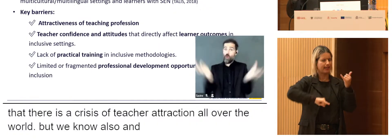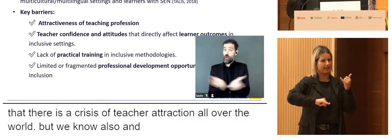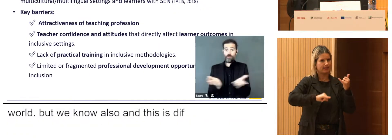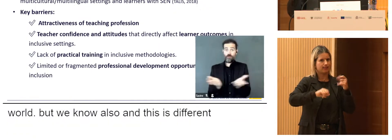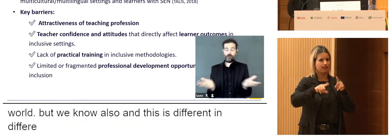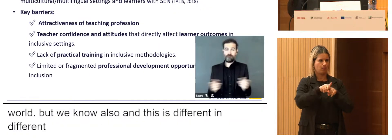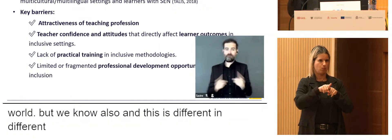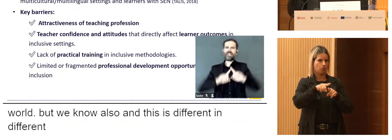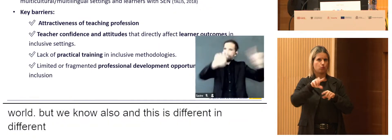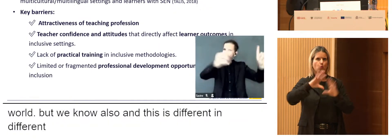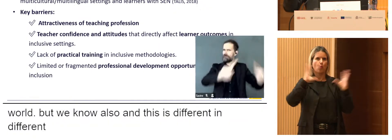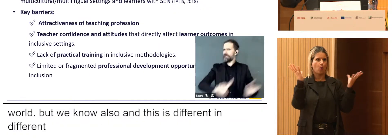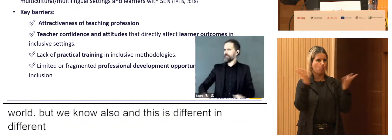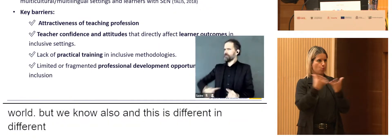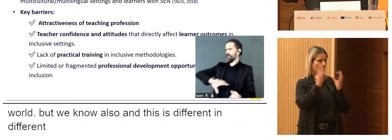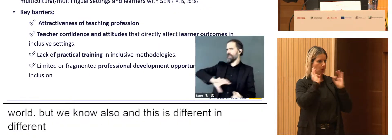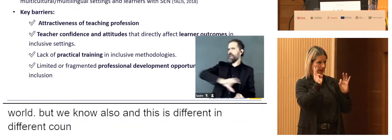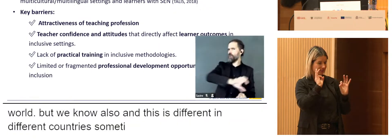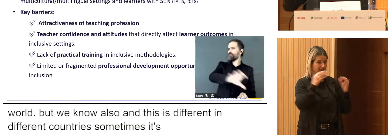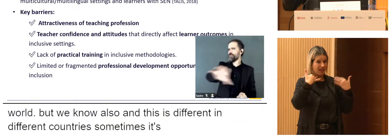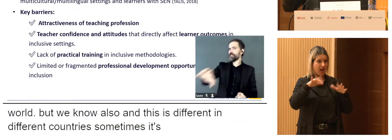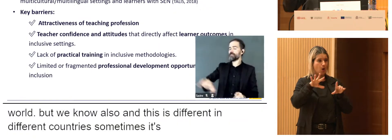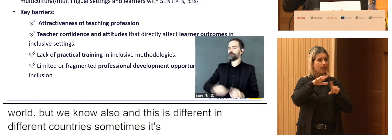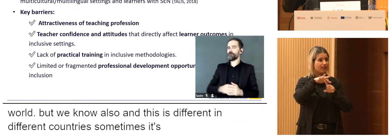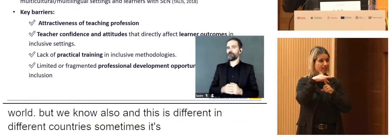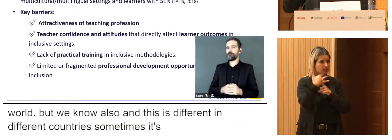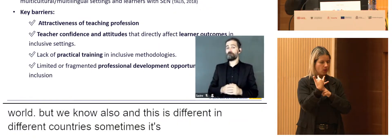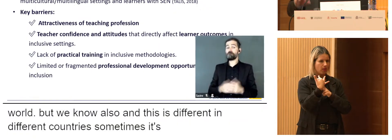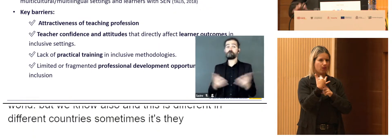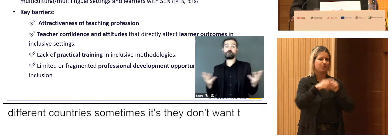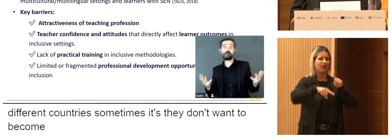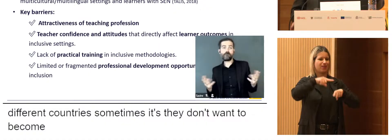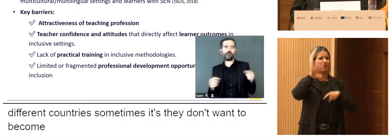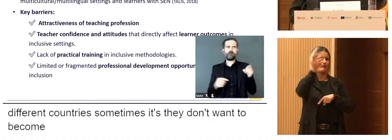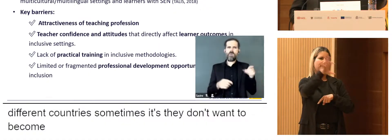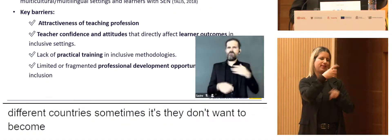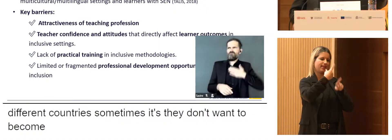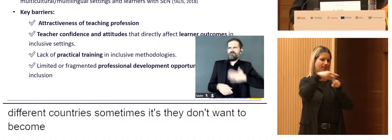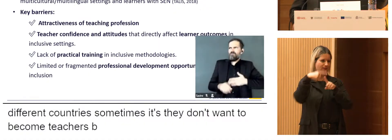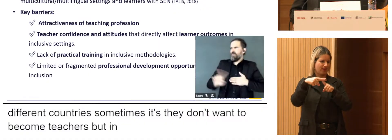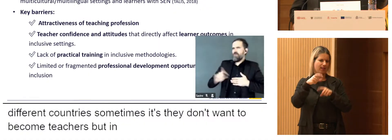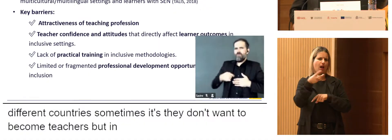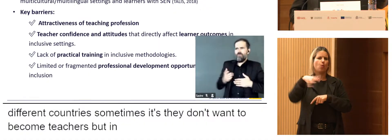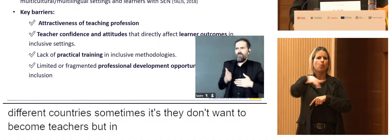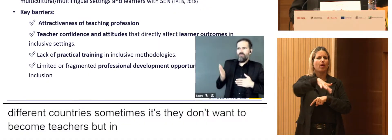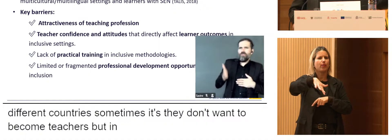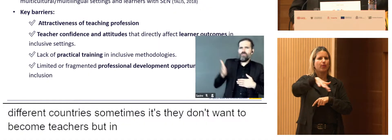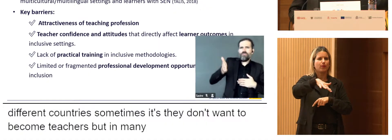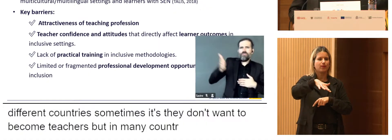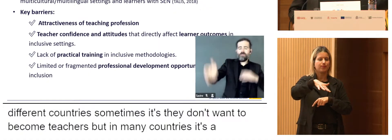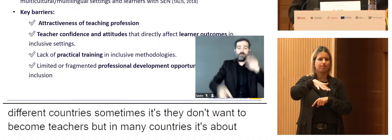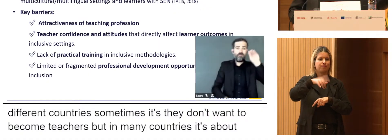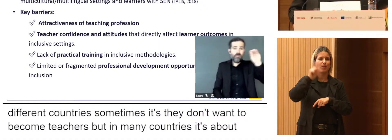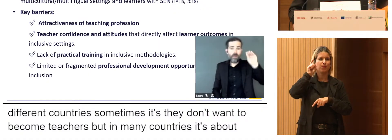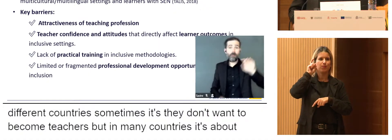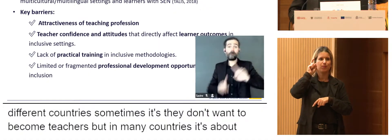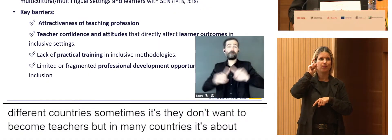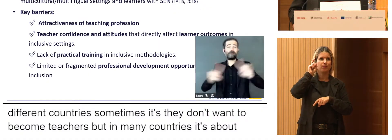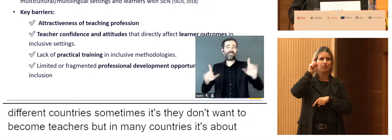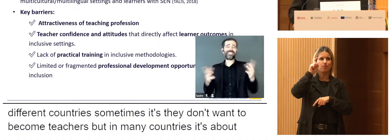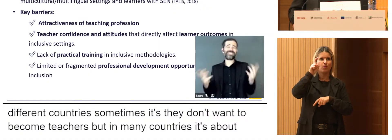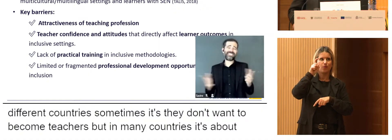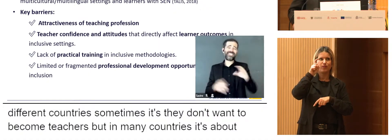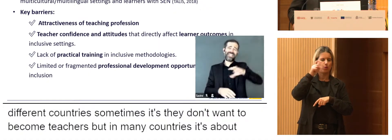countries, sometimes it's, they don't want to become teachers, but in many countries it's about retaining them.